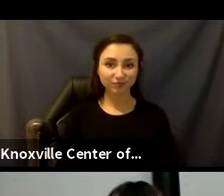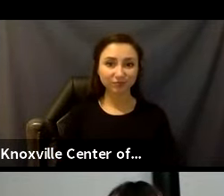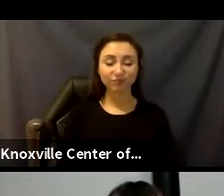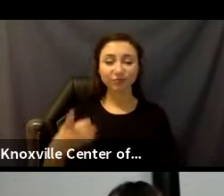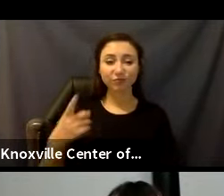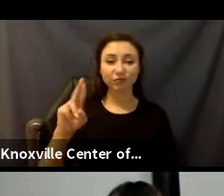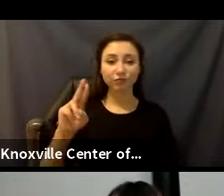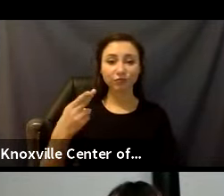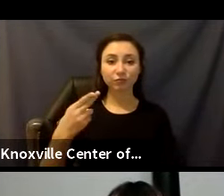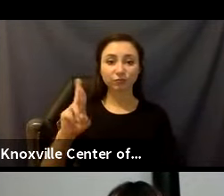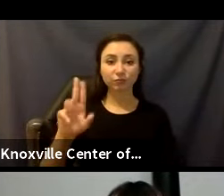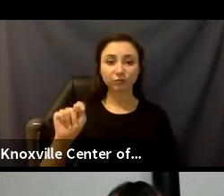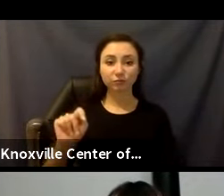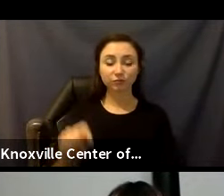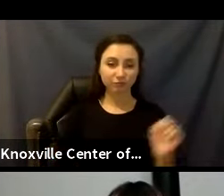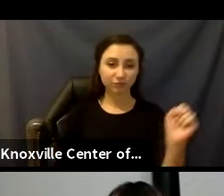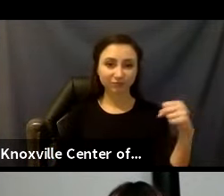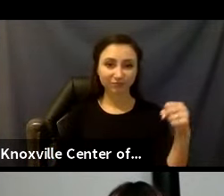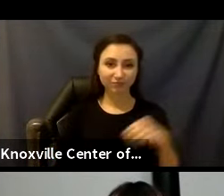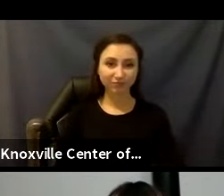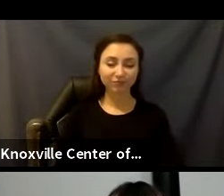Dr. Hurt. Yes.